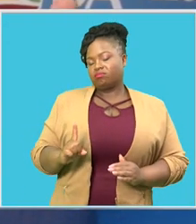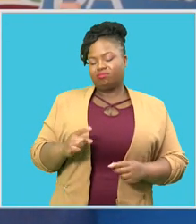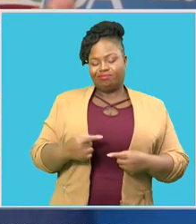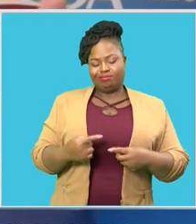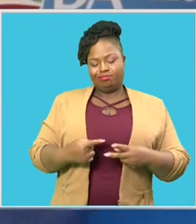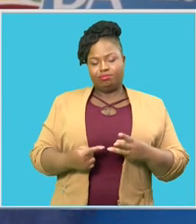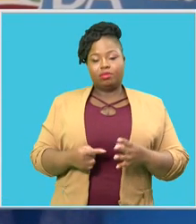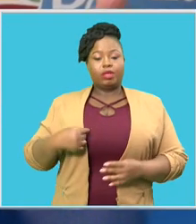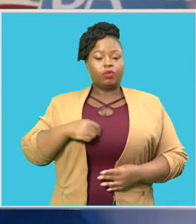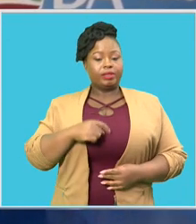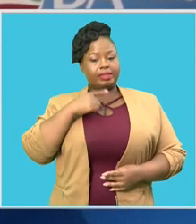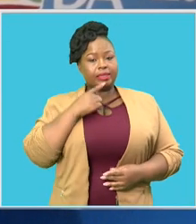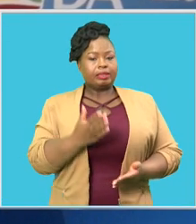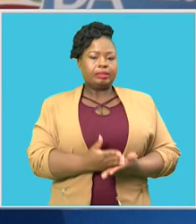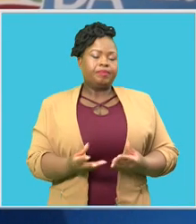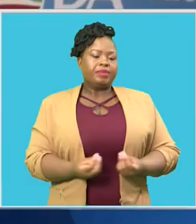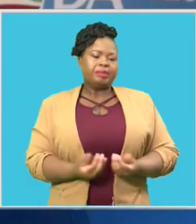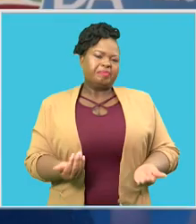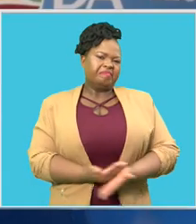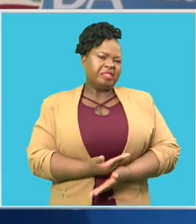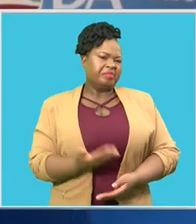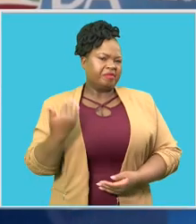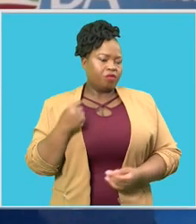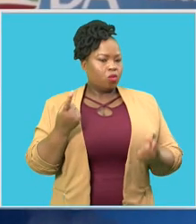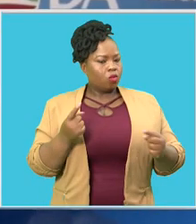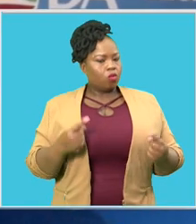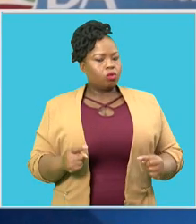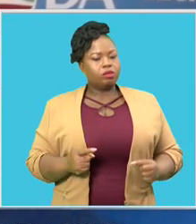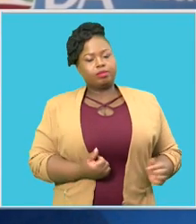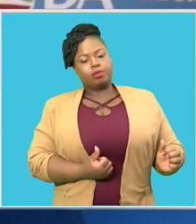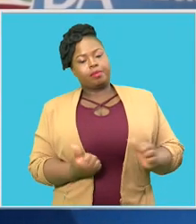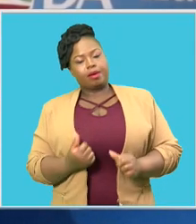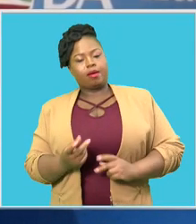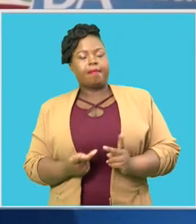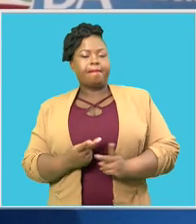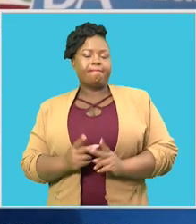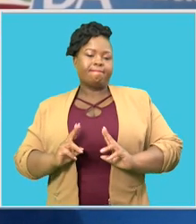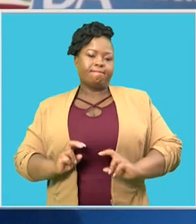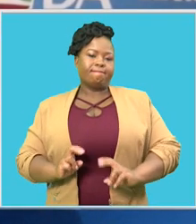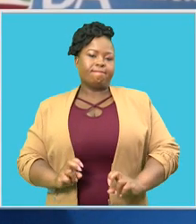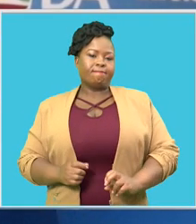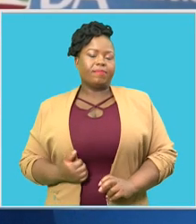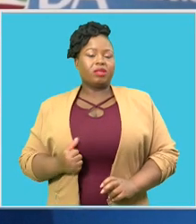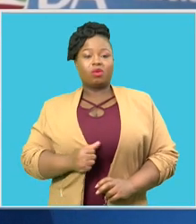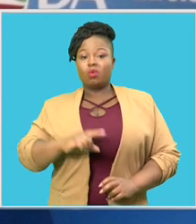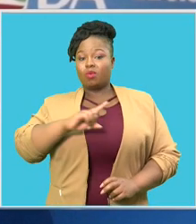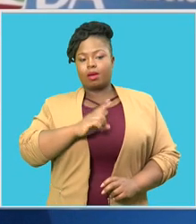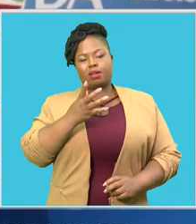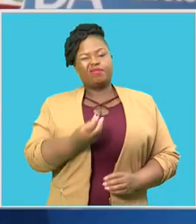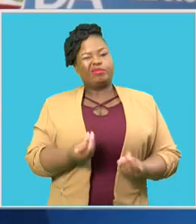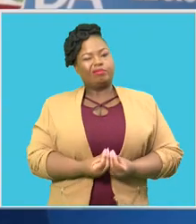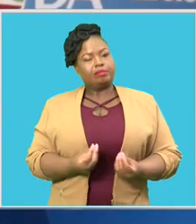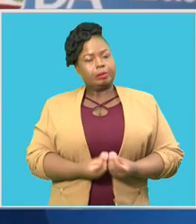there are certain things that they would have missed when they were doing their audits, and we're asking them to go further and look into these cases because there is something